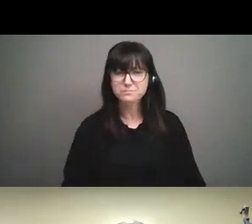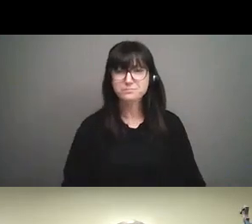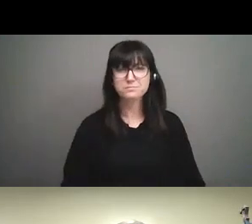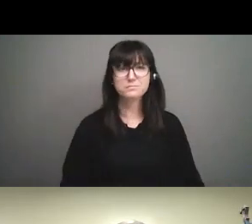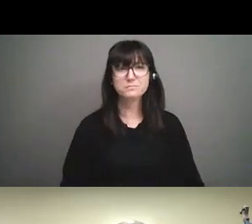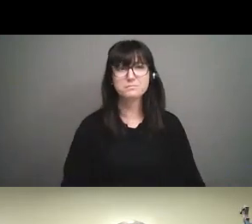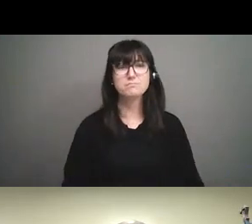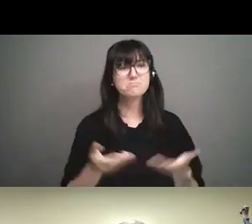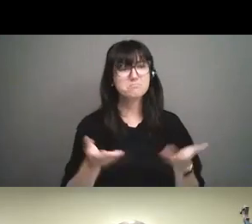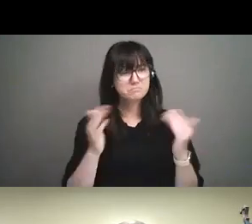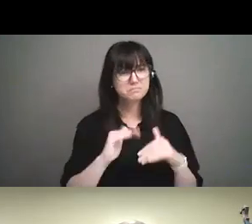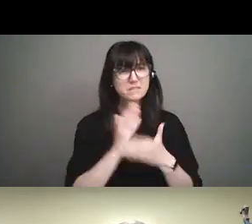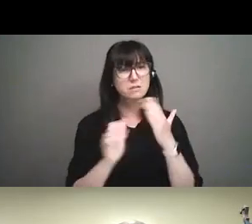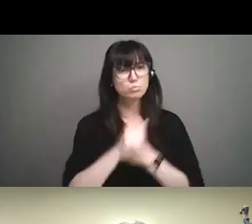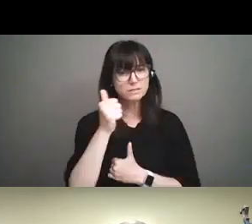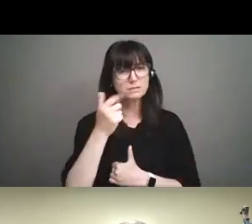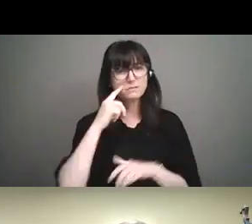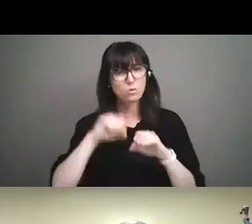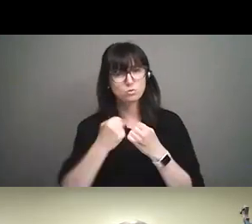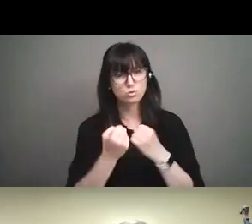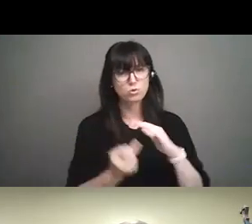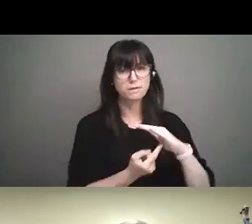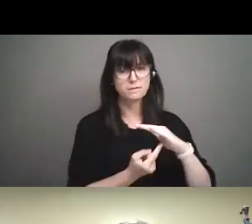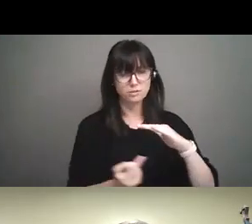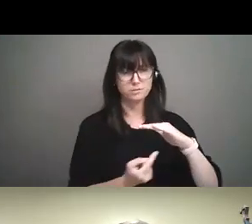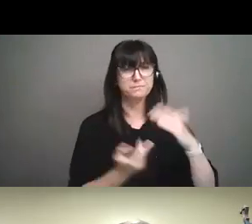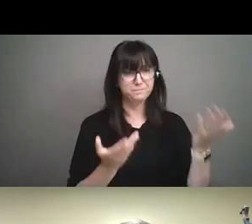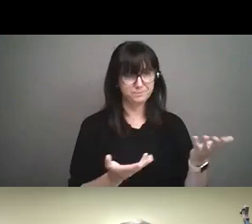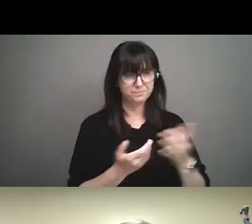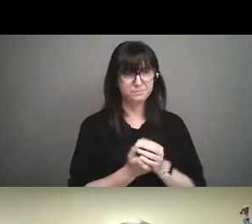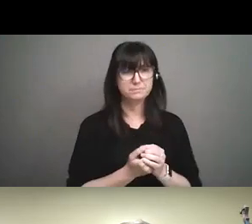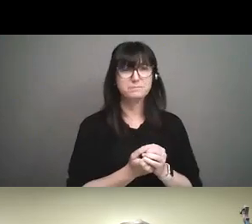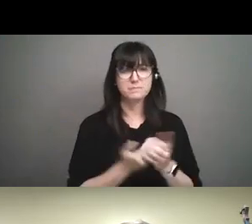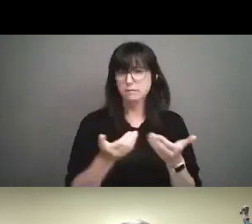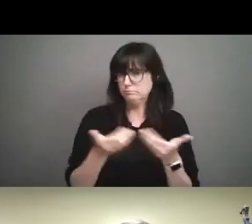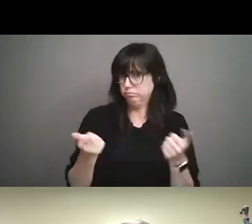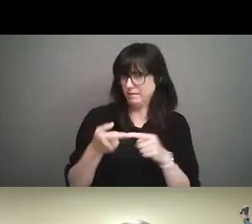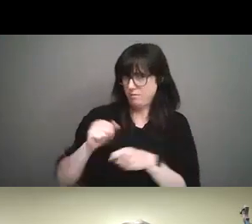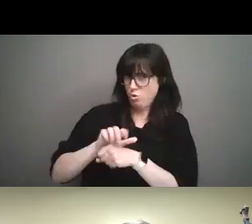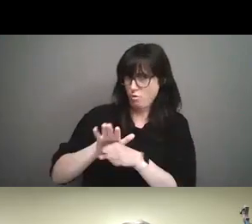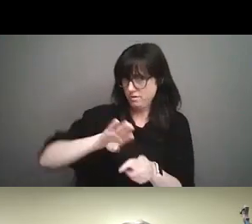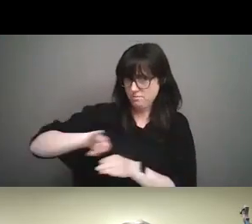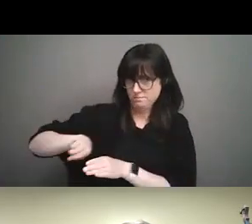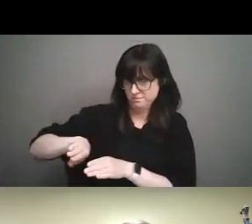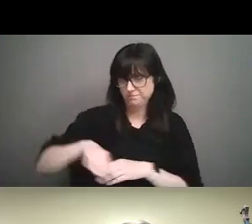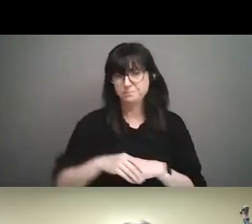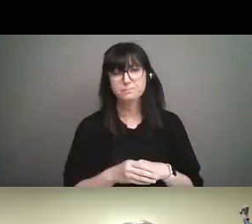Let's look at some of the risk factors for social isolation and loneliness independent of COVID-19.